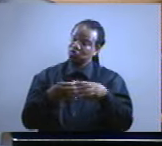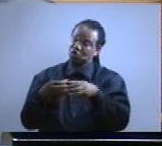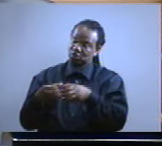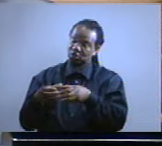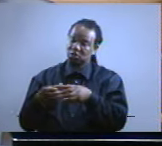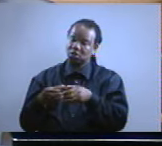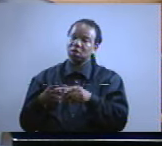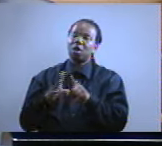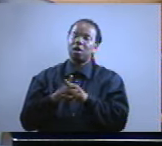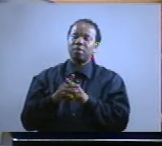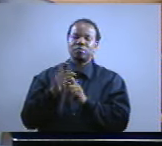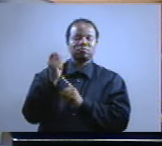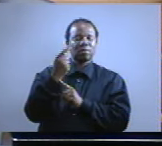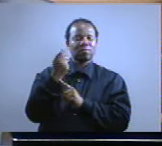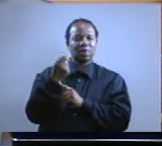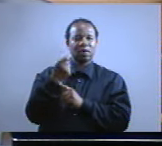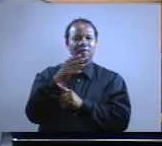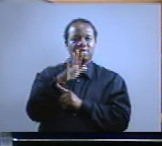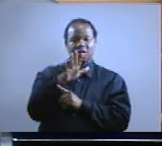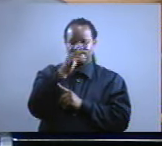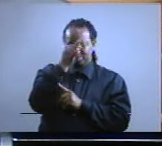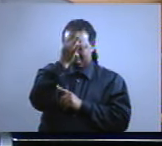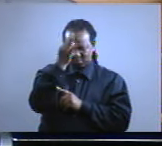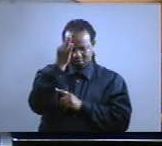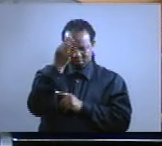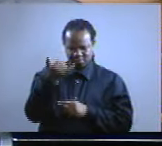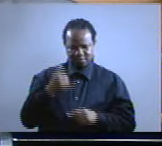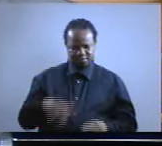and the bells will be rung for 5 minutes.